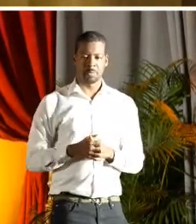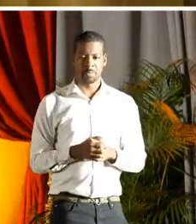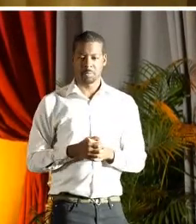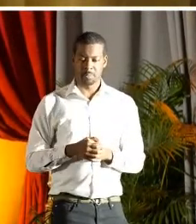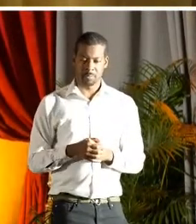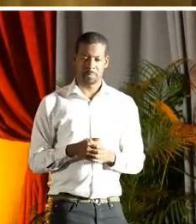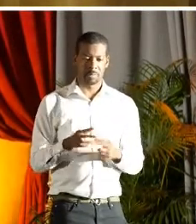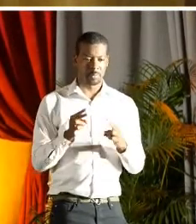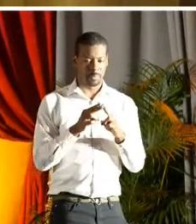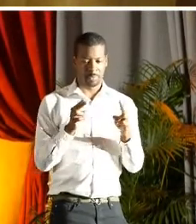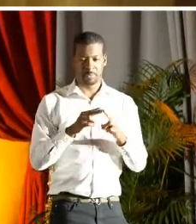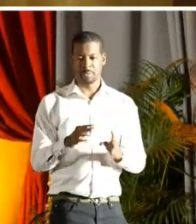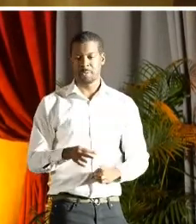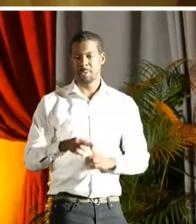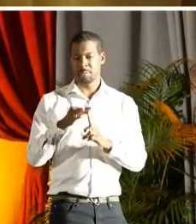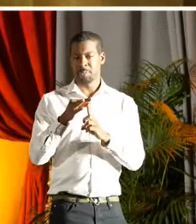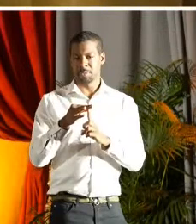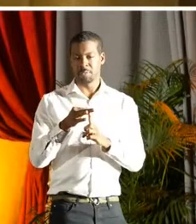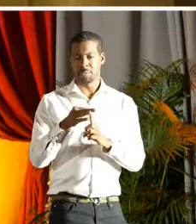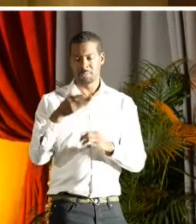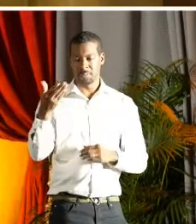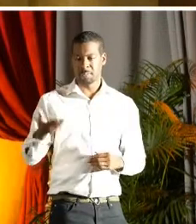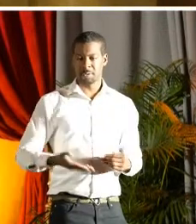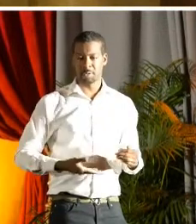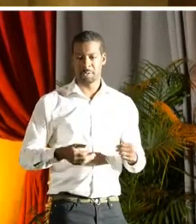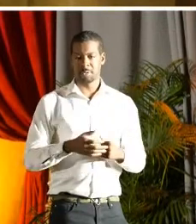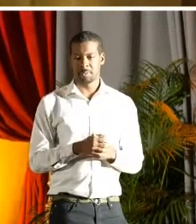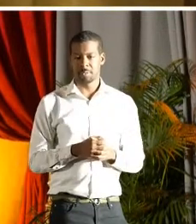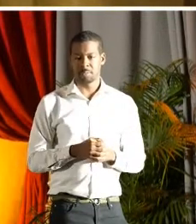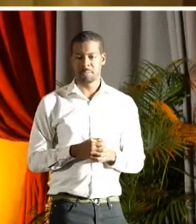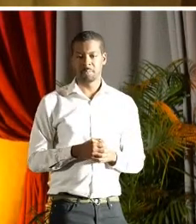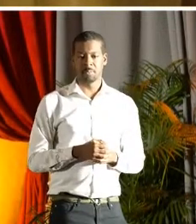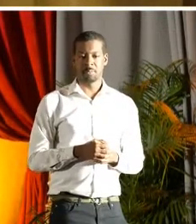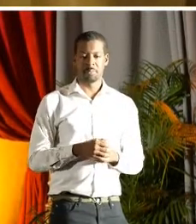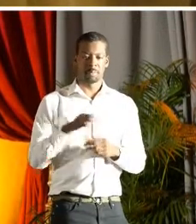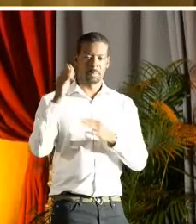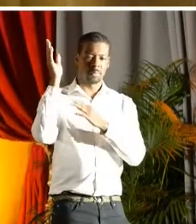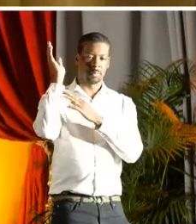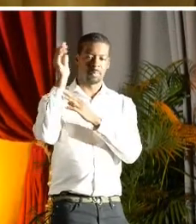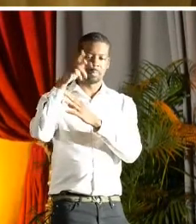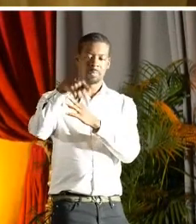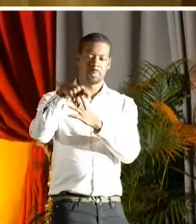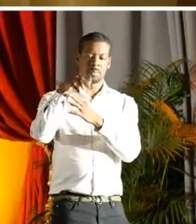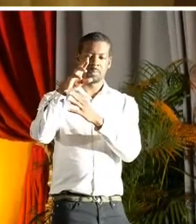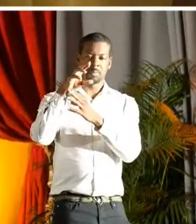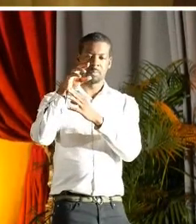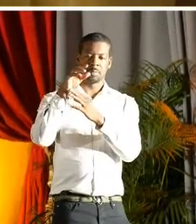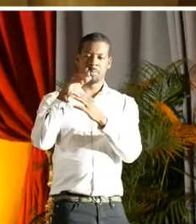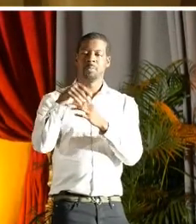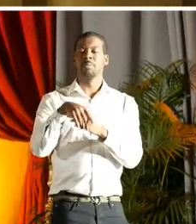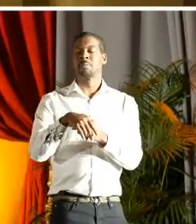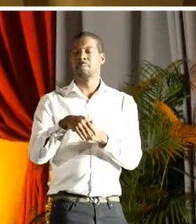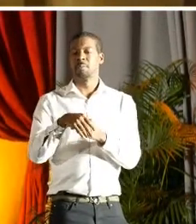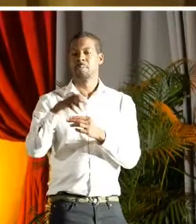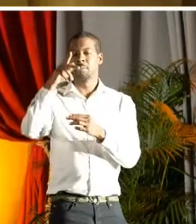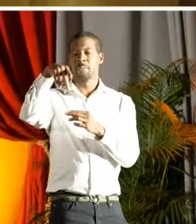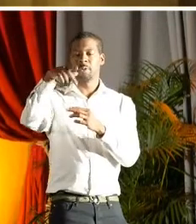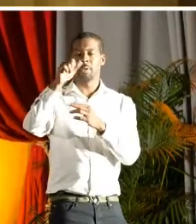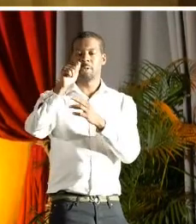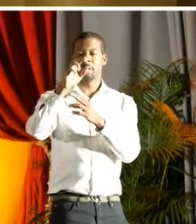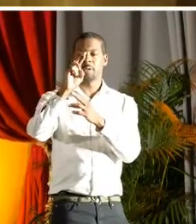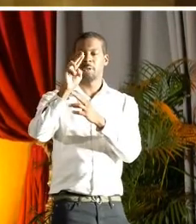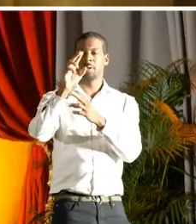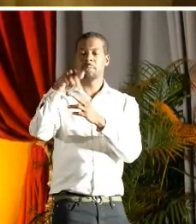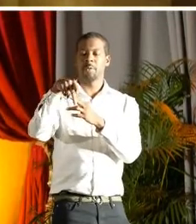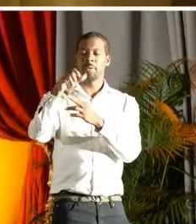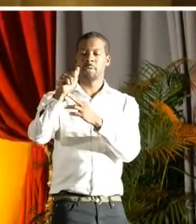very special guest who's in the audience. I bring you Professor Paul Butler, a preeminent authority in